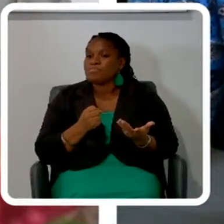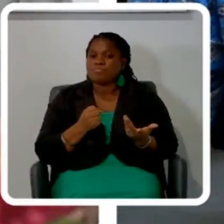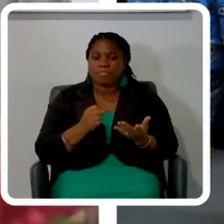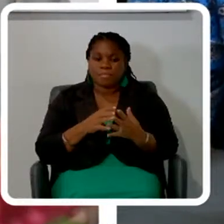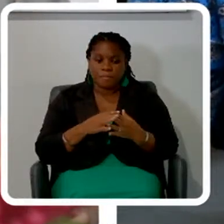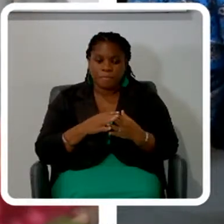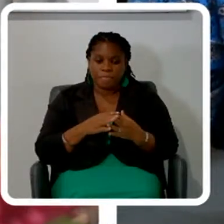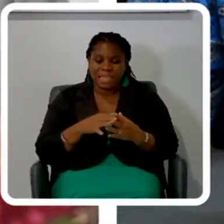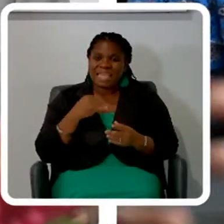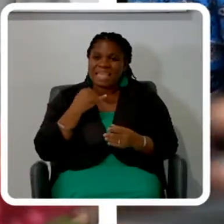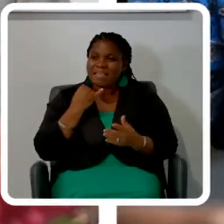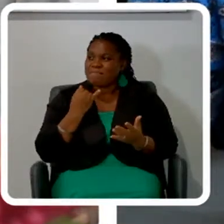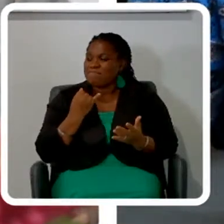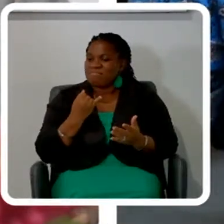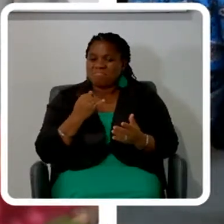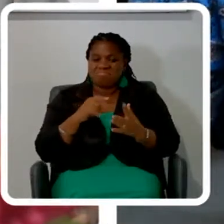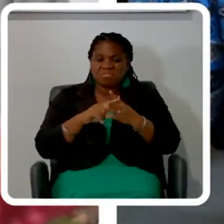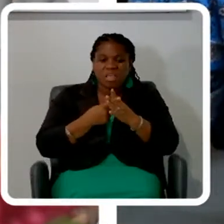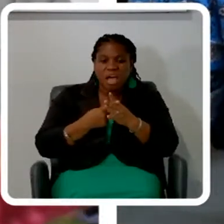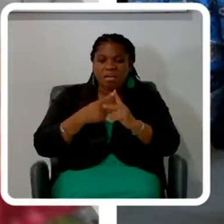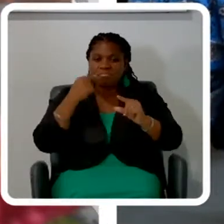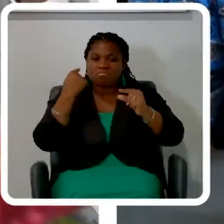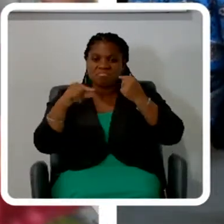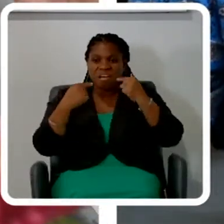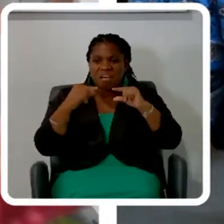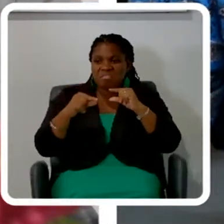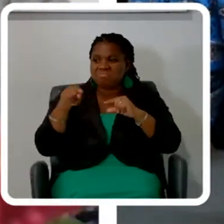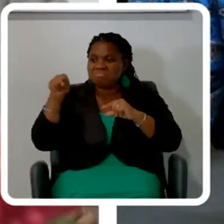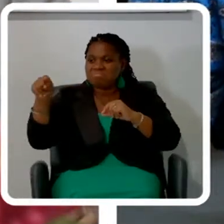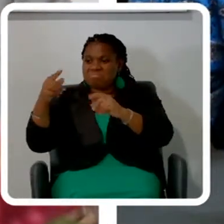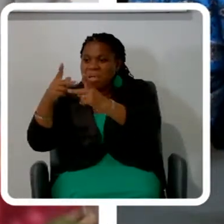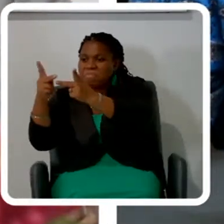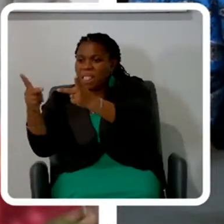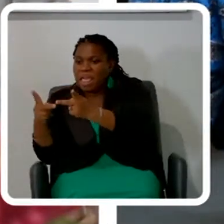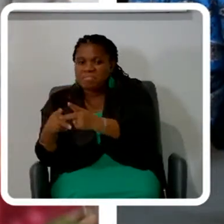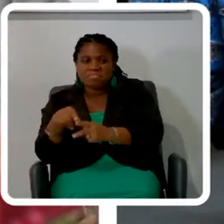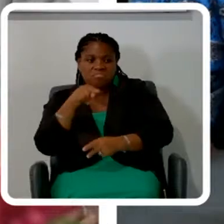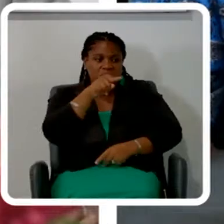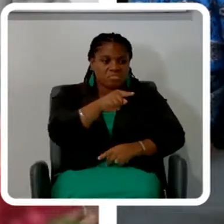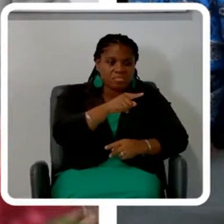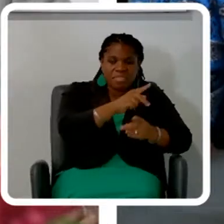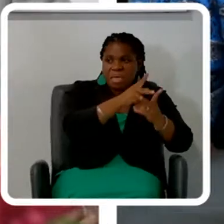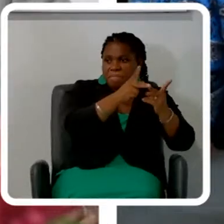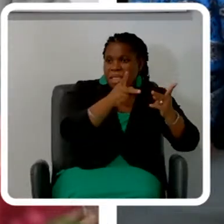the argument of this nationality and that nationality,